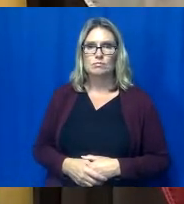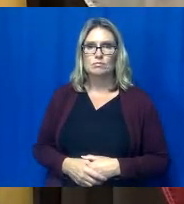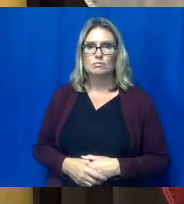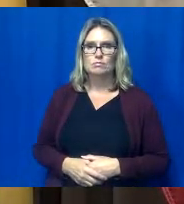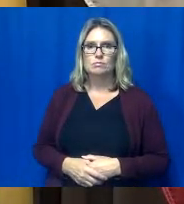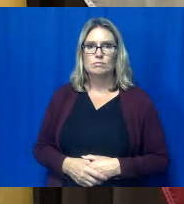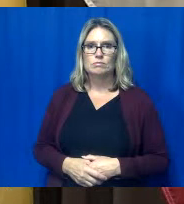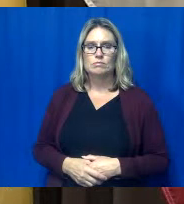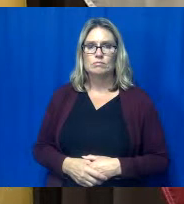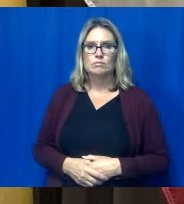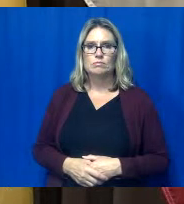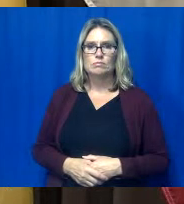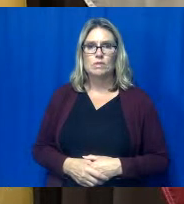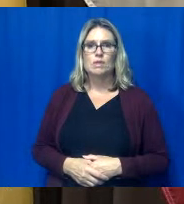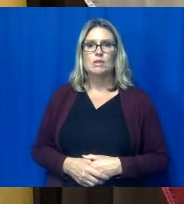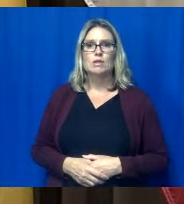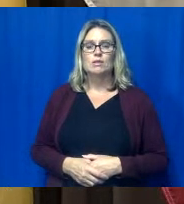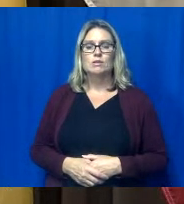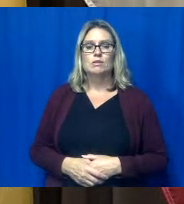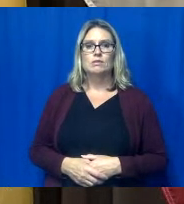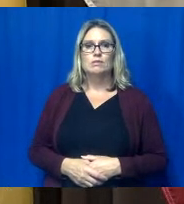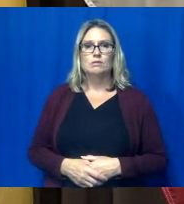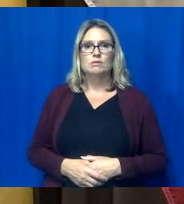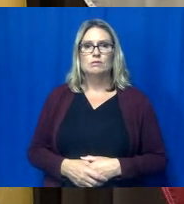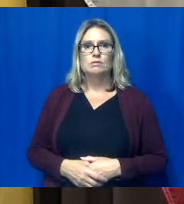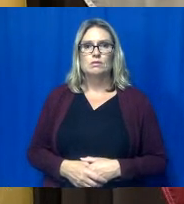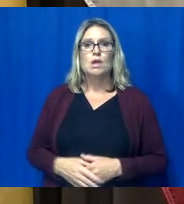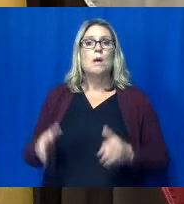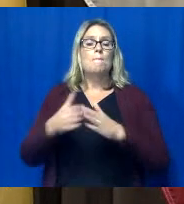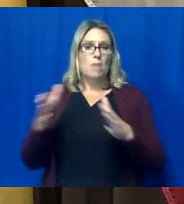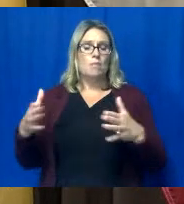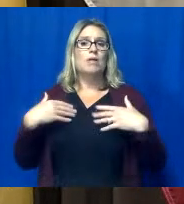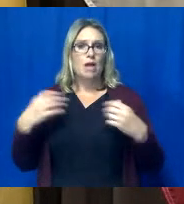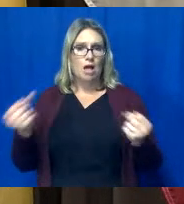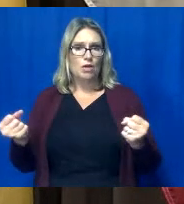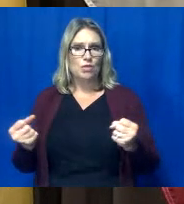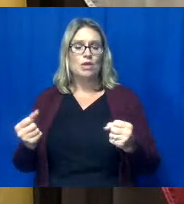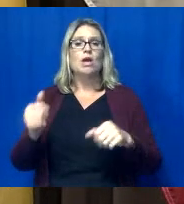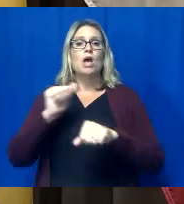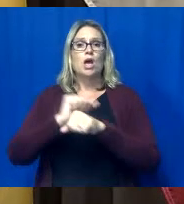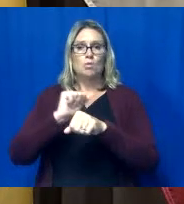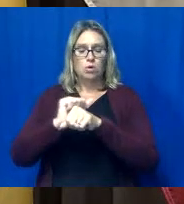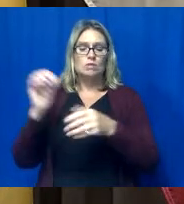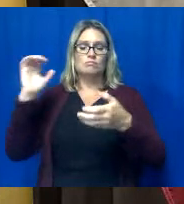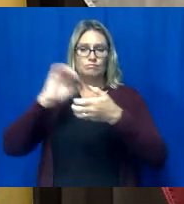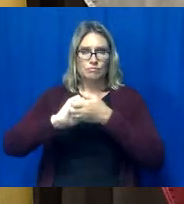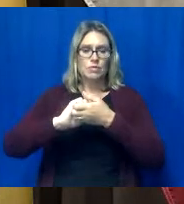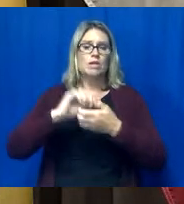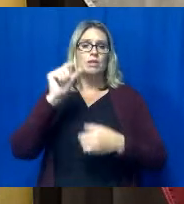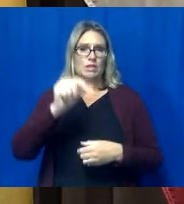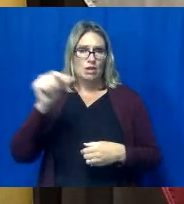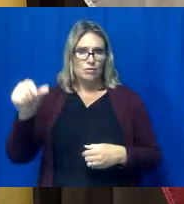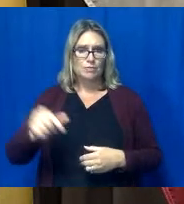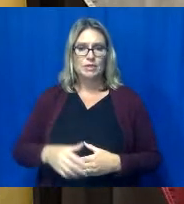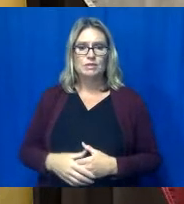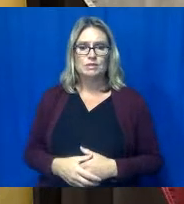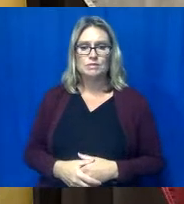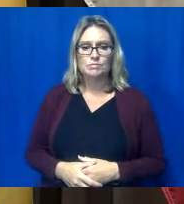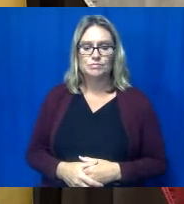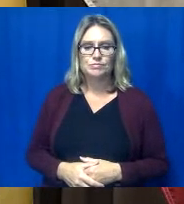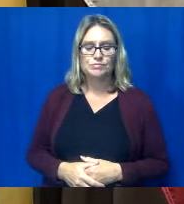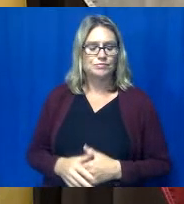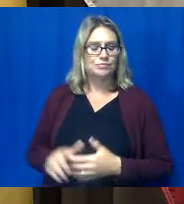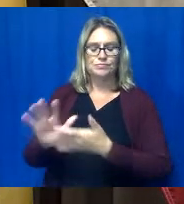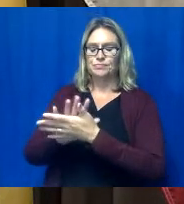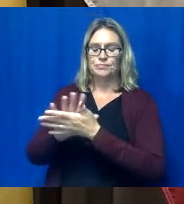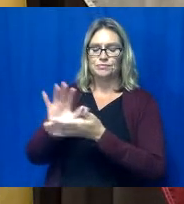Public health has collaborated with many departments within government in order to be prepared for